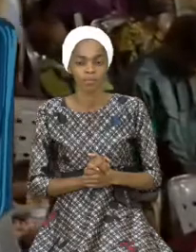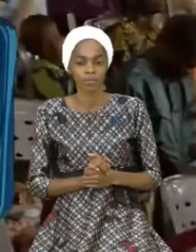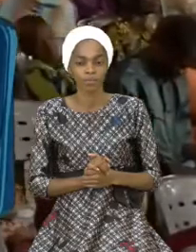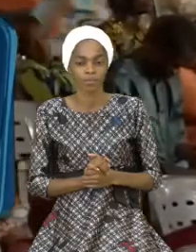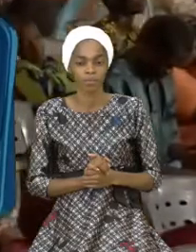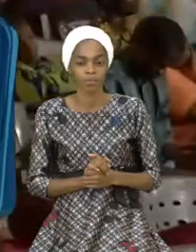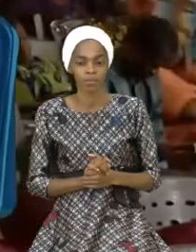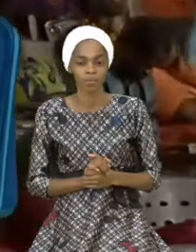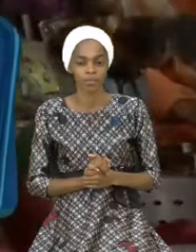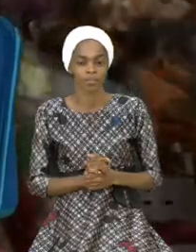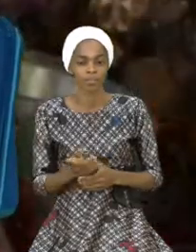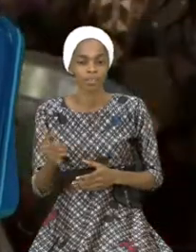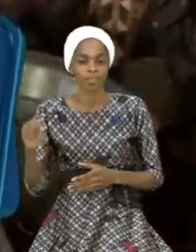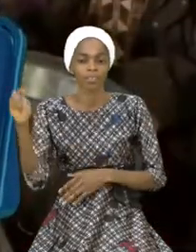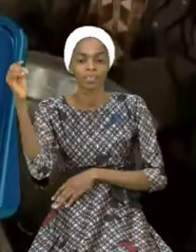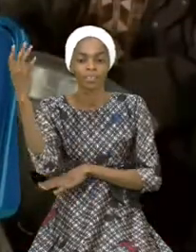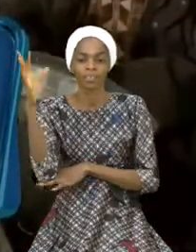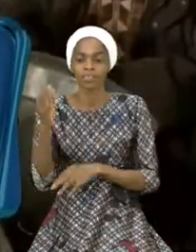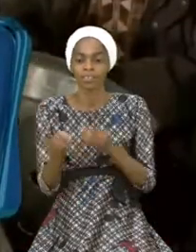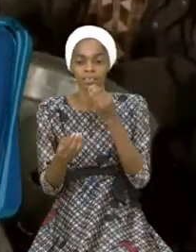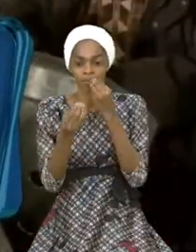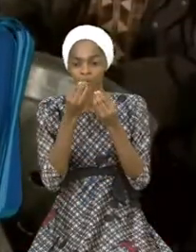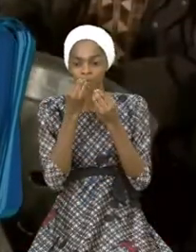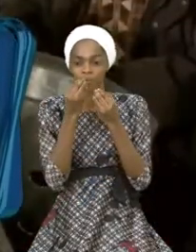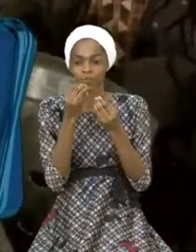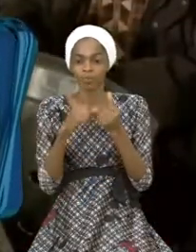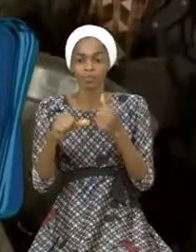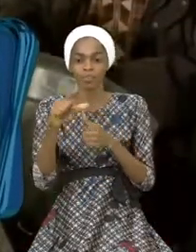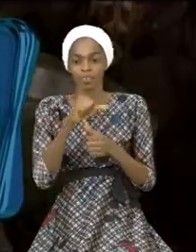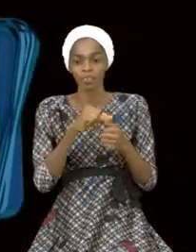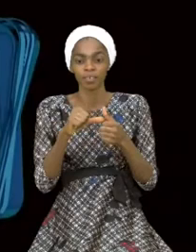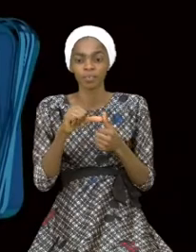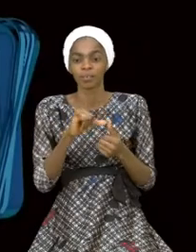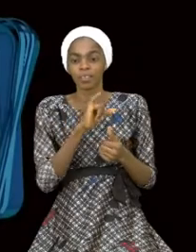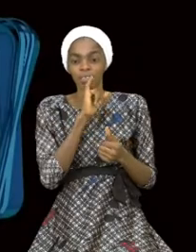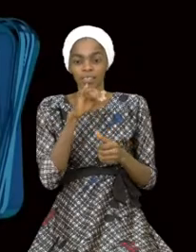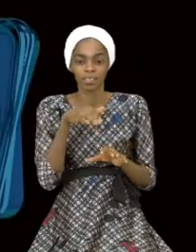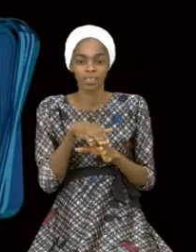The lunch hour fellowship tomorrow is at the campus hall.